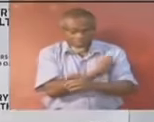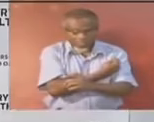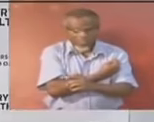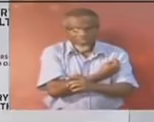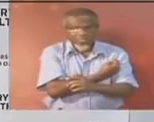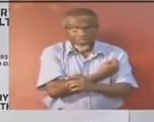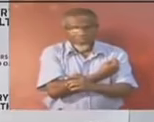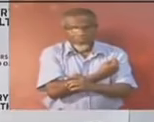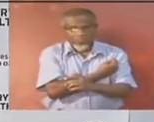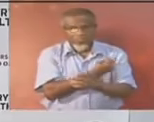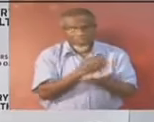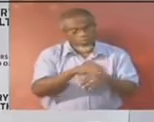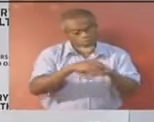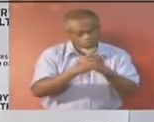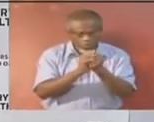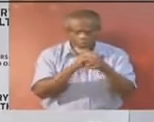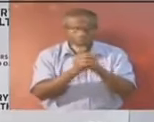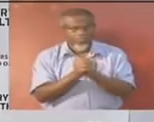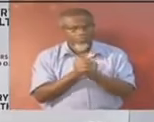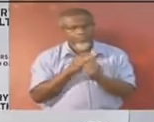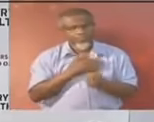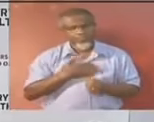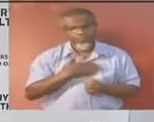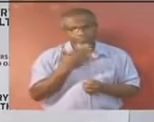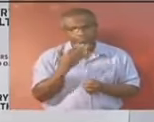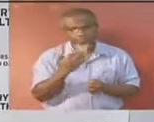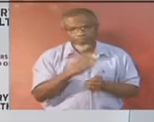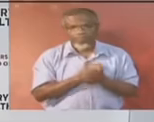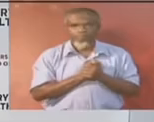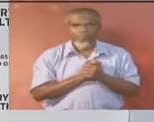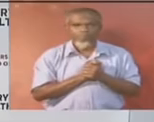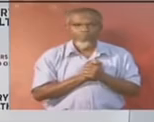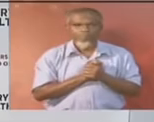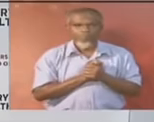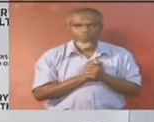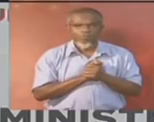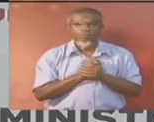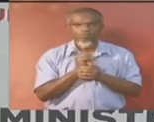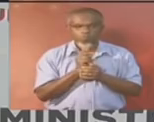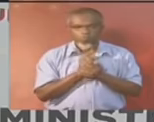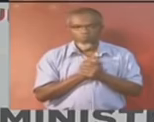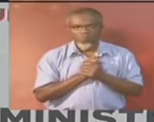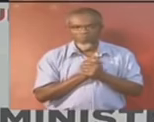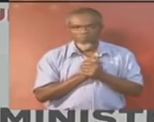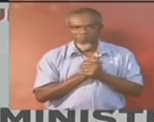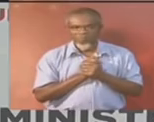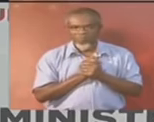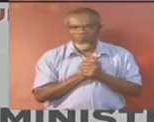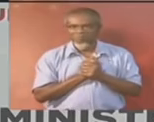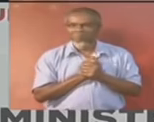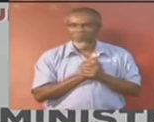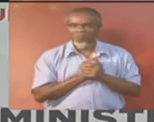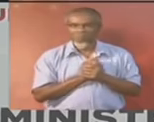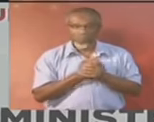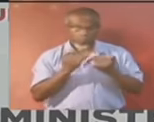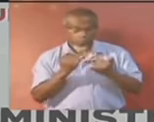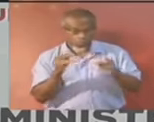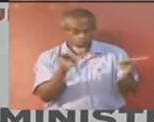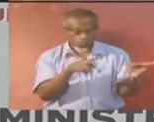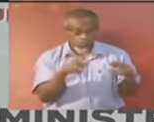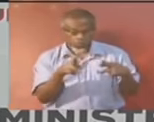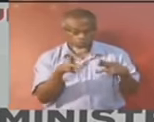you, Professor Carrington. As we begin our question and answer segment, The media representatives are reminded to begin by